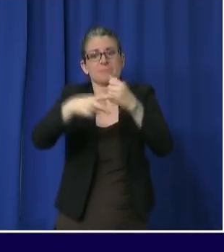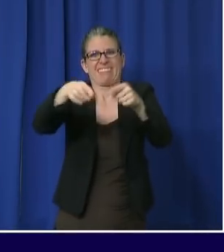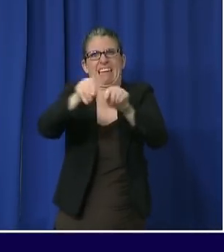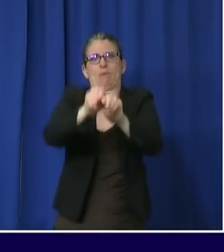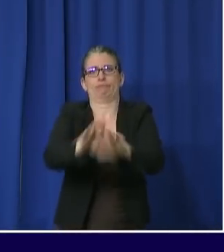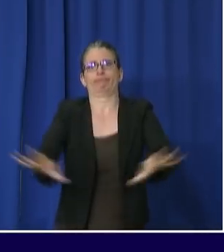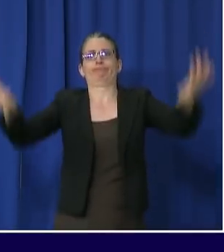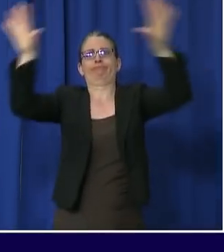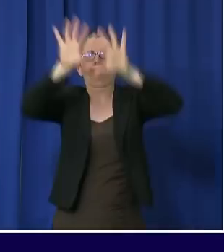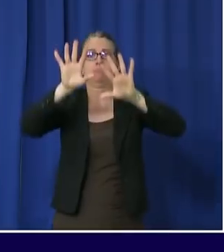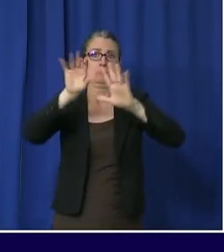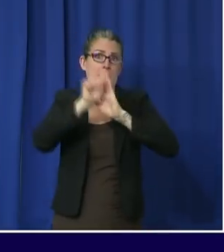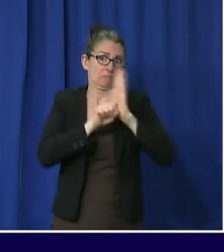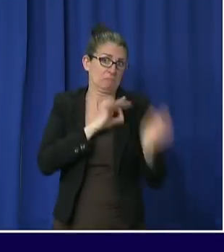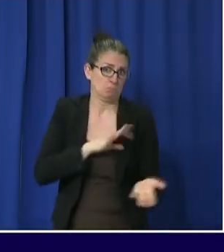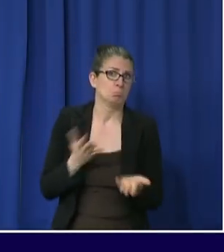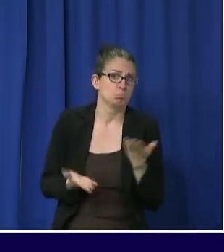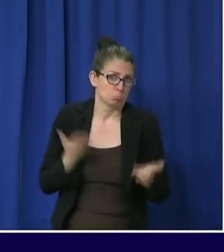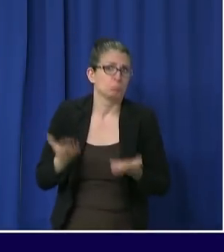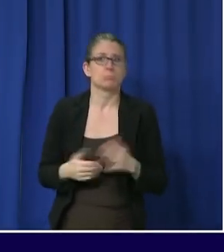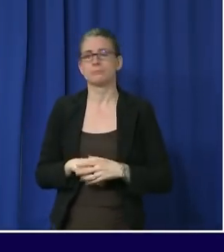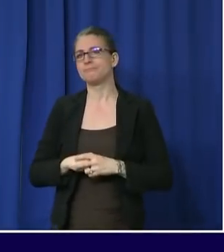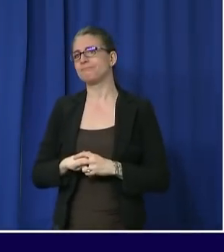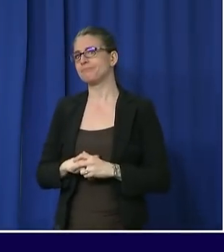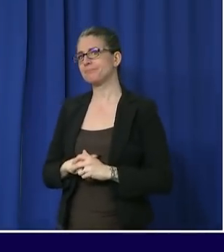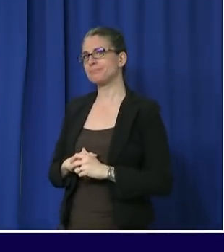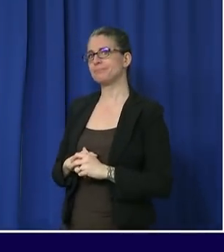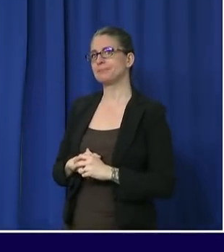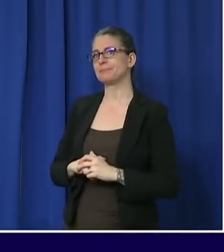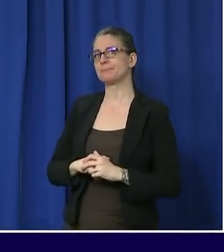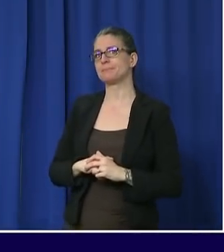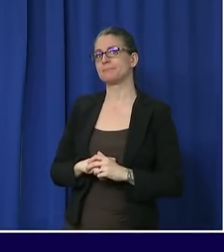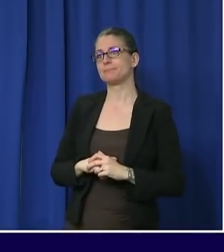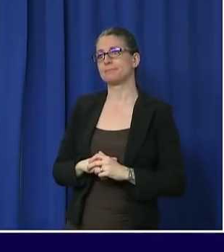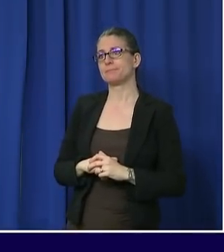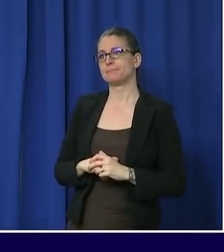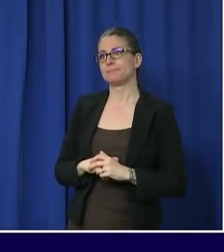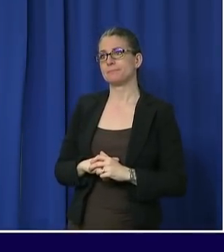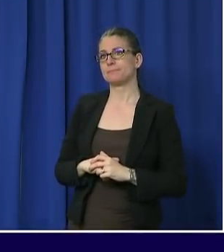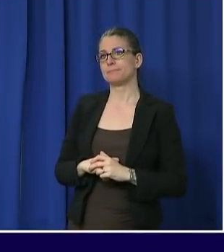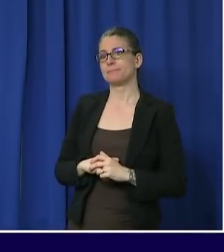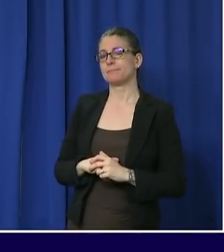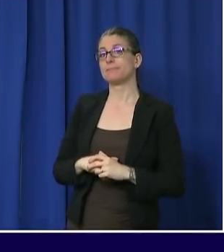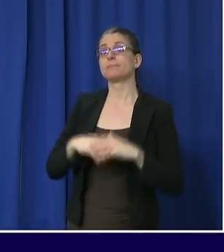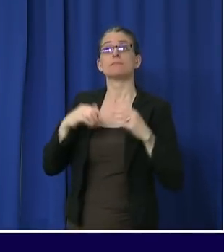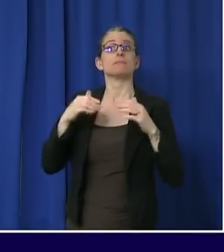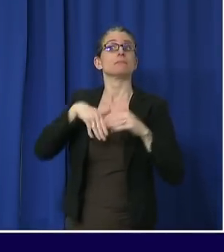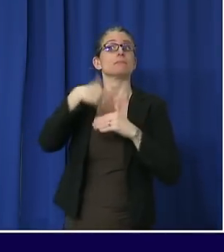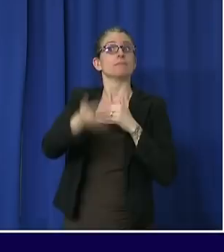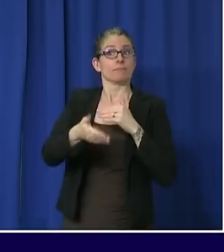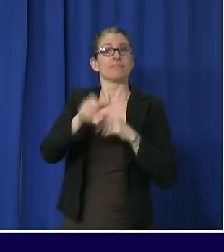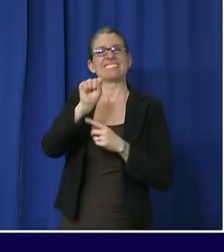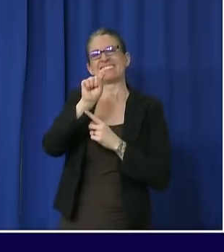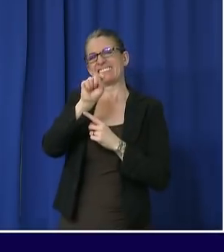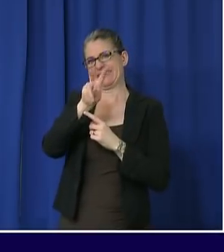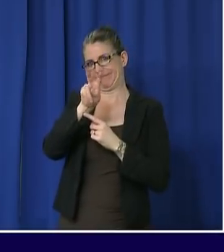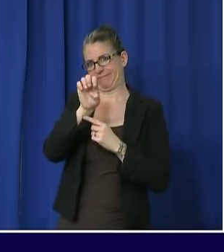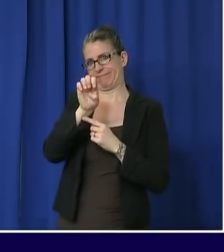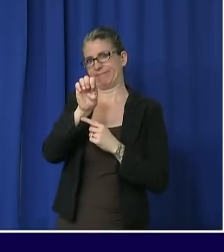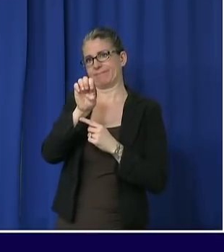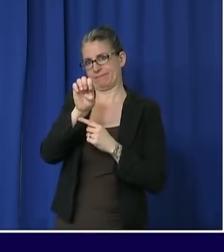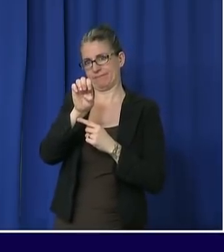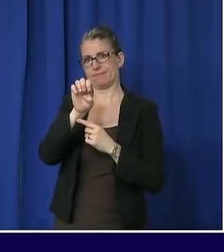it. I would like to turn next over to Steve Missler at Maine Public.